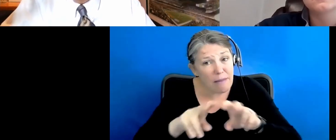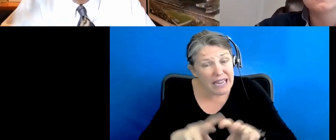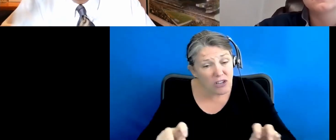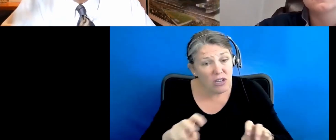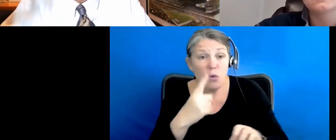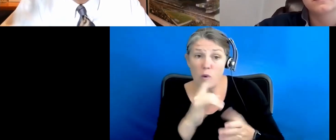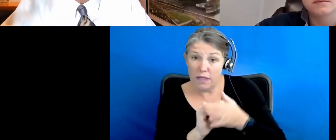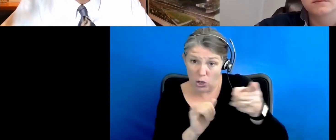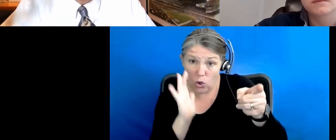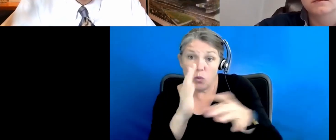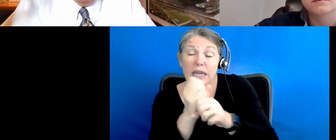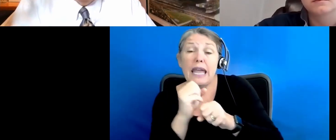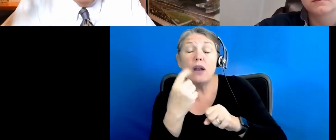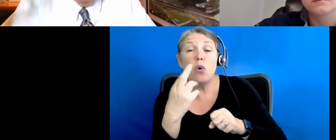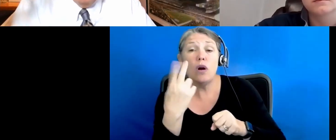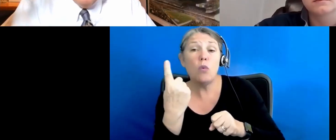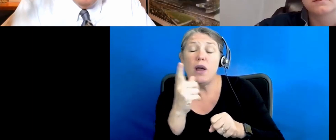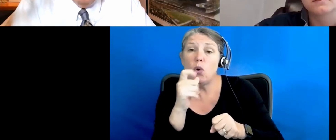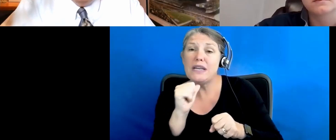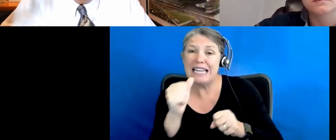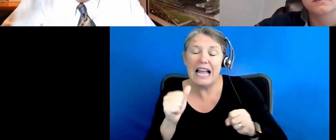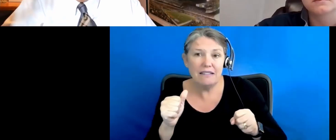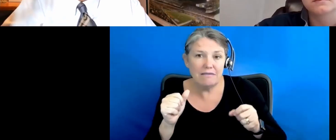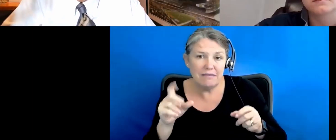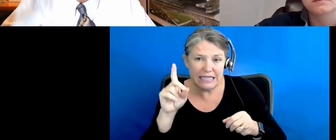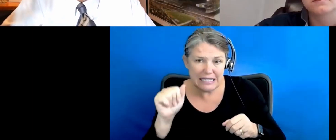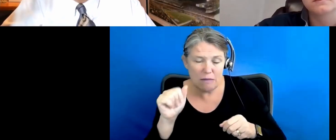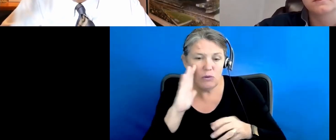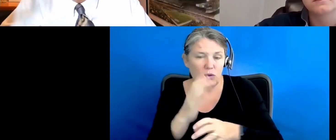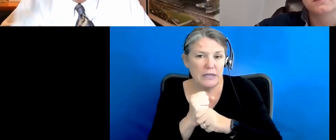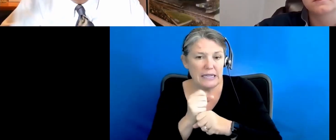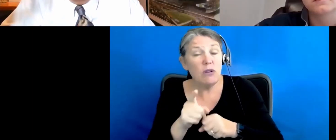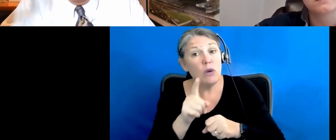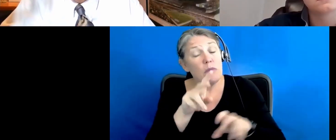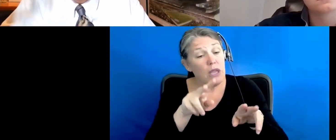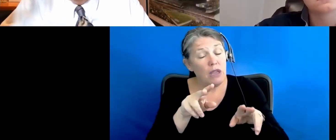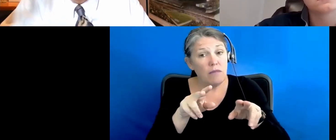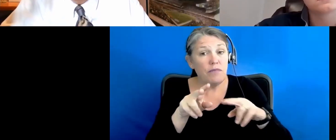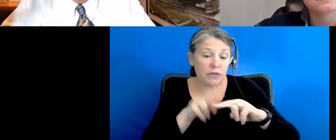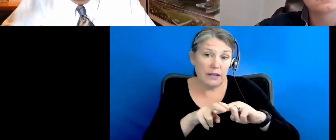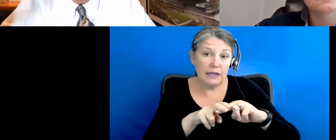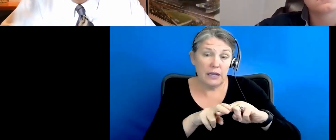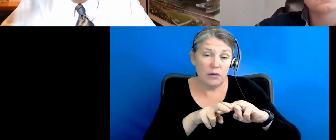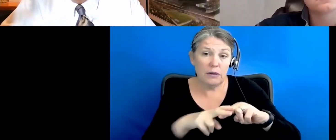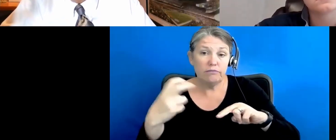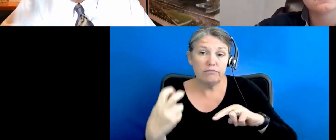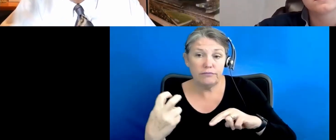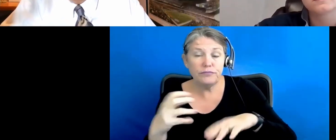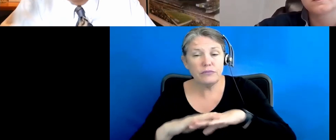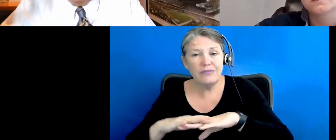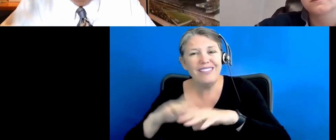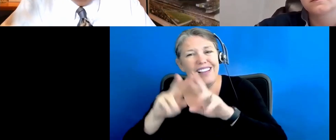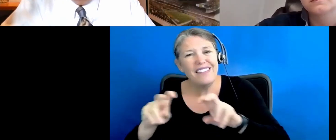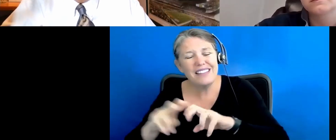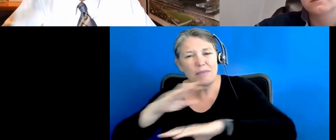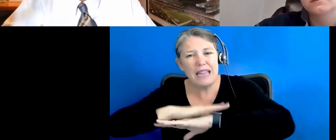would receive or one that anyone else who's not disabled will receive, you would be transferred, you would be asked to sit on the examination table,